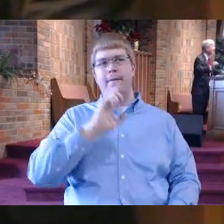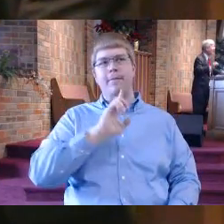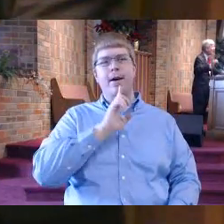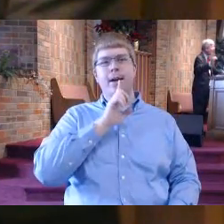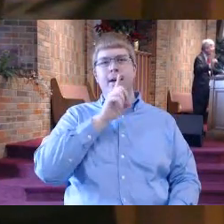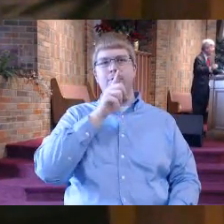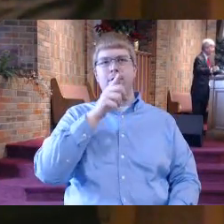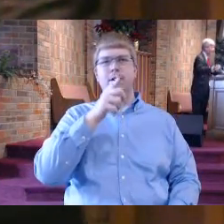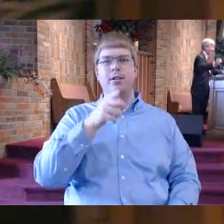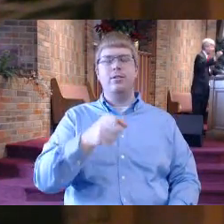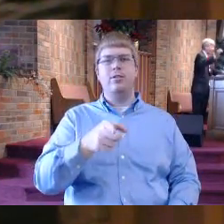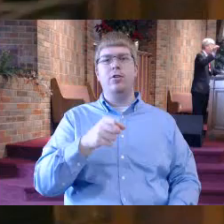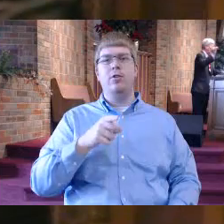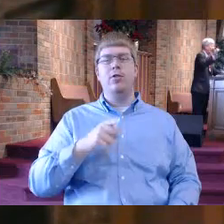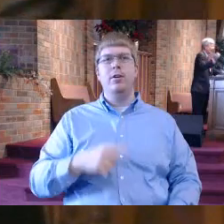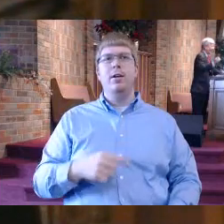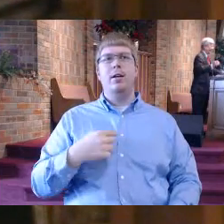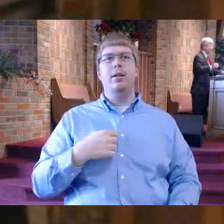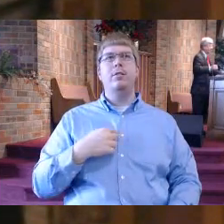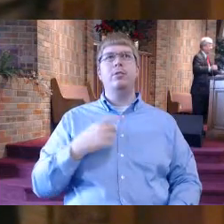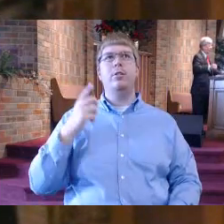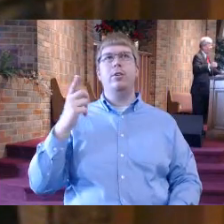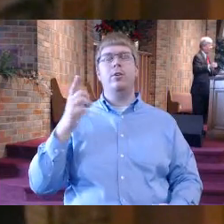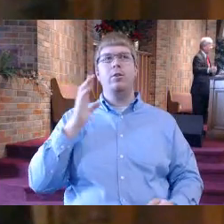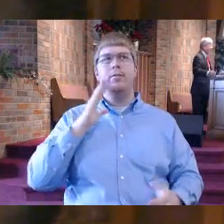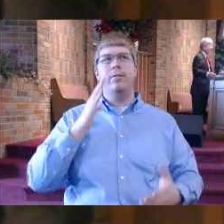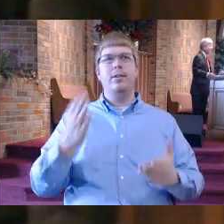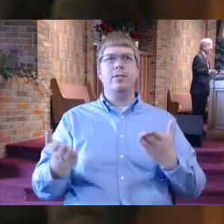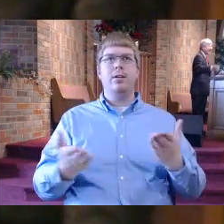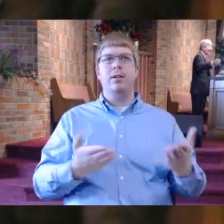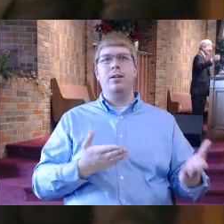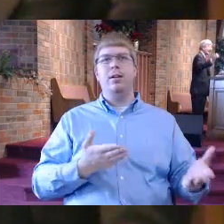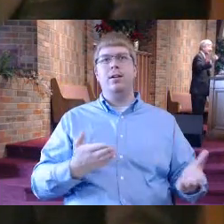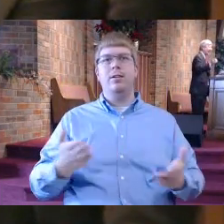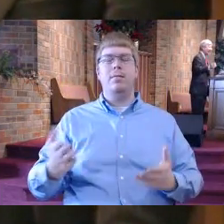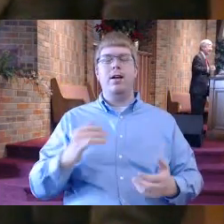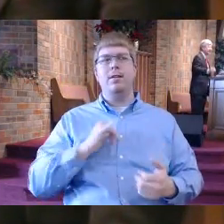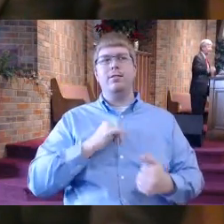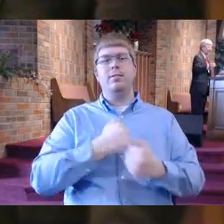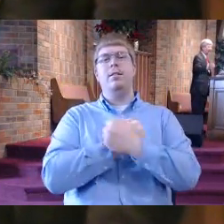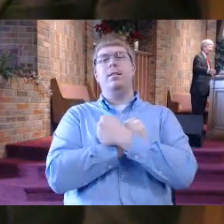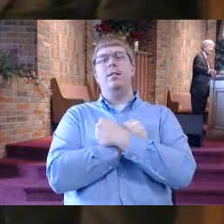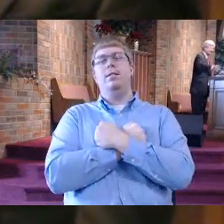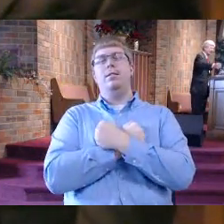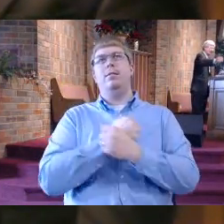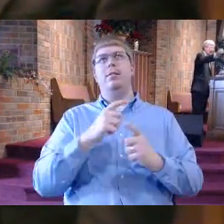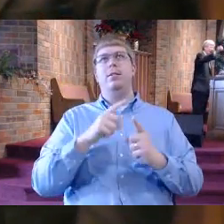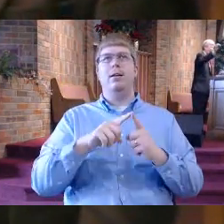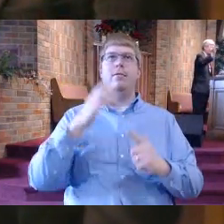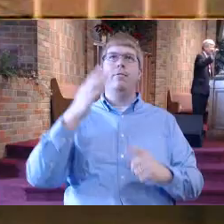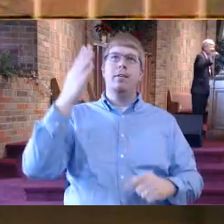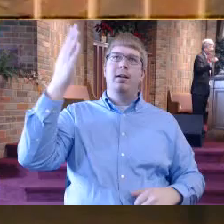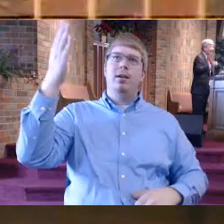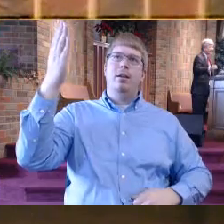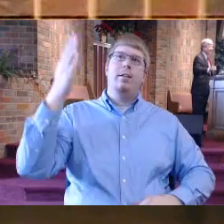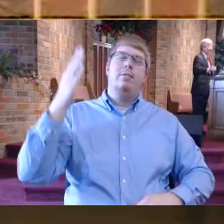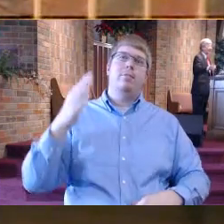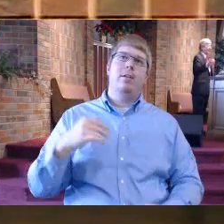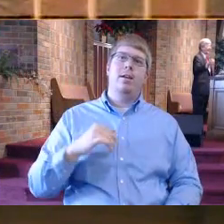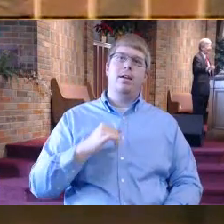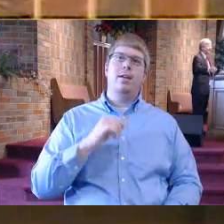I found His soul. His service is my sweetest delight,